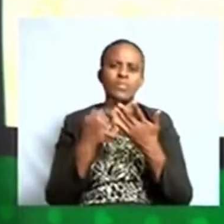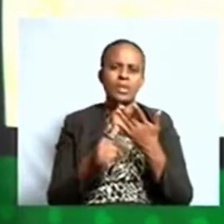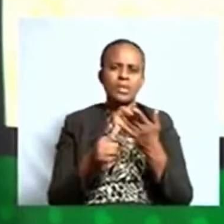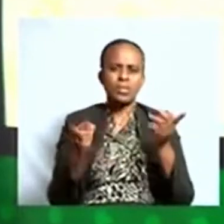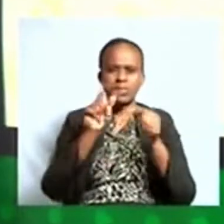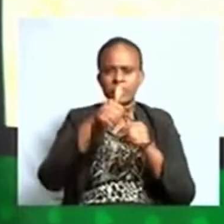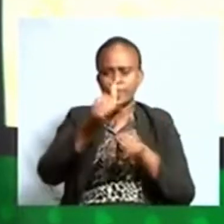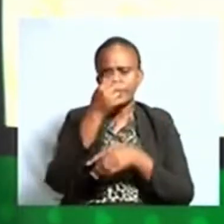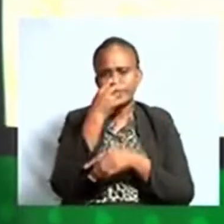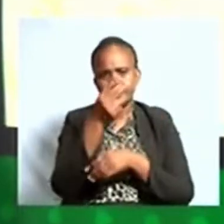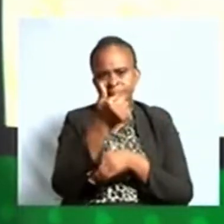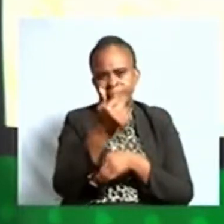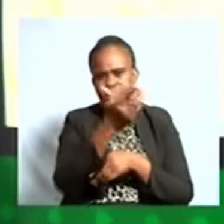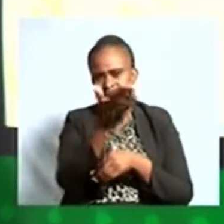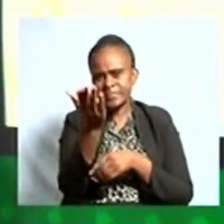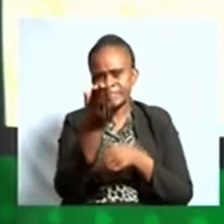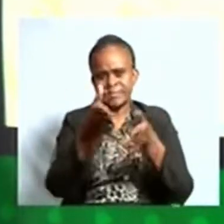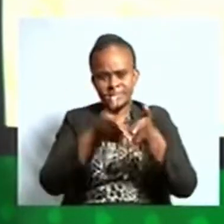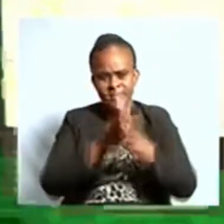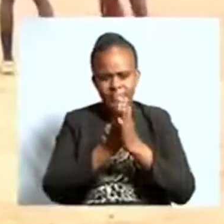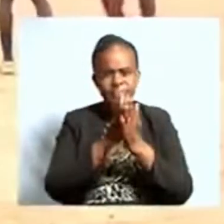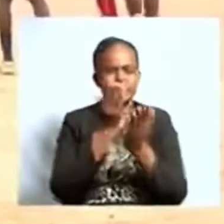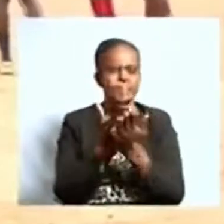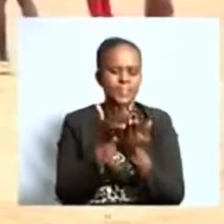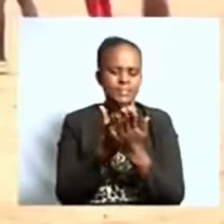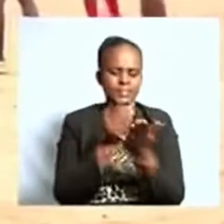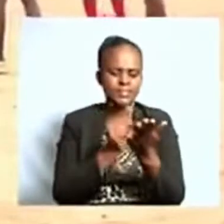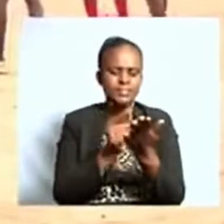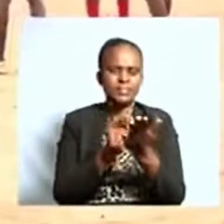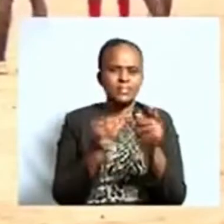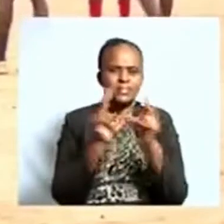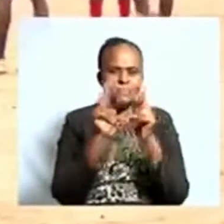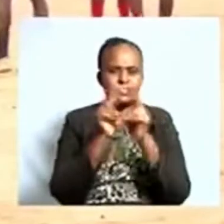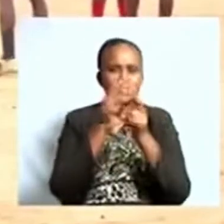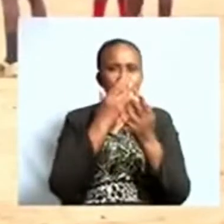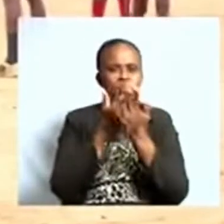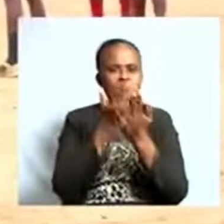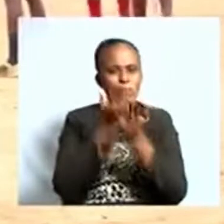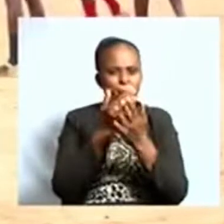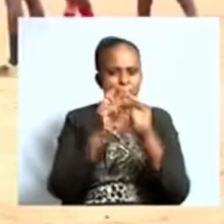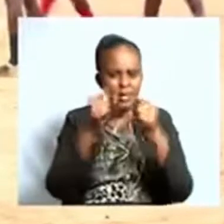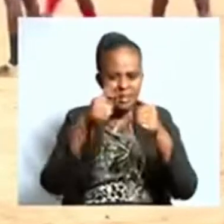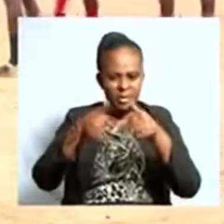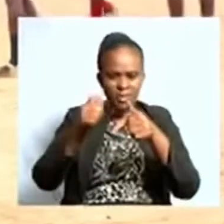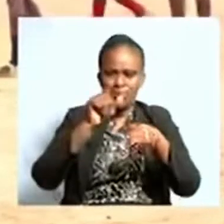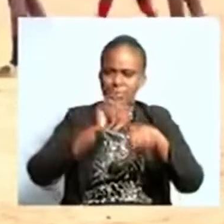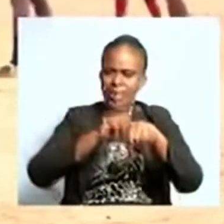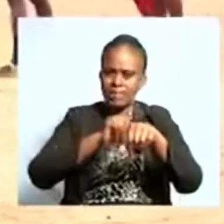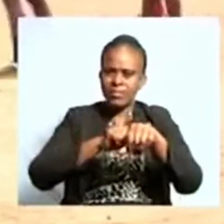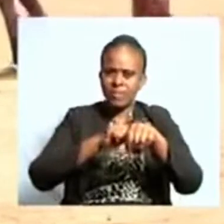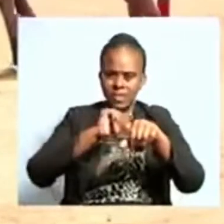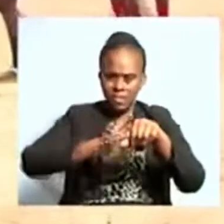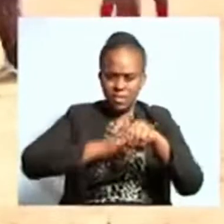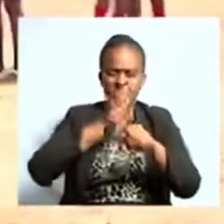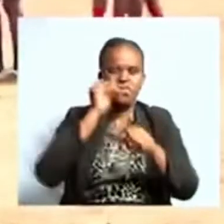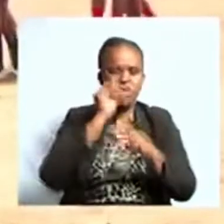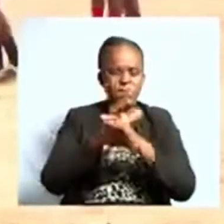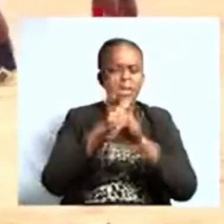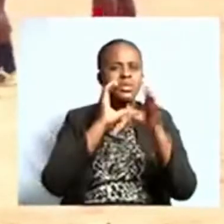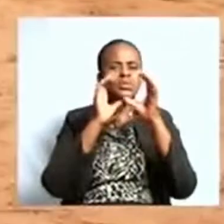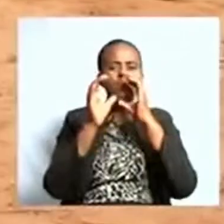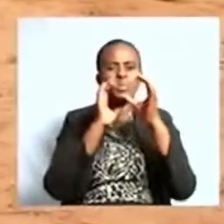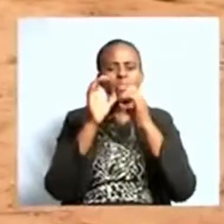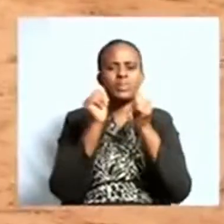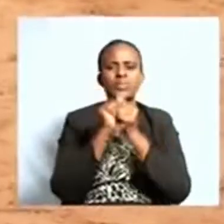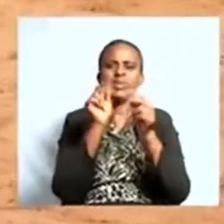you look at that request, it's a very good request, but it's coming at a time when we've already communicated to